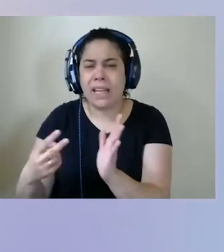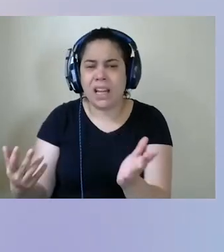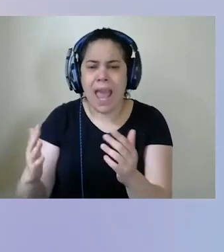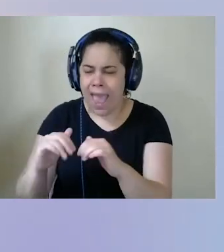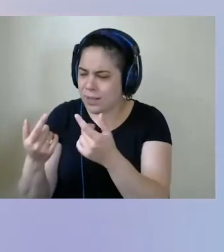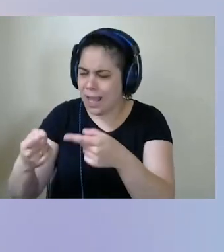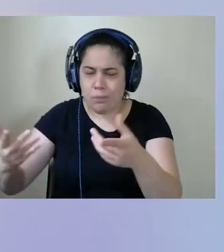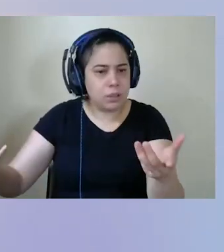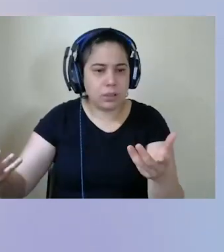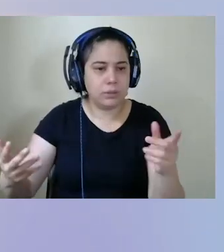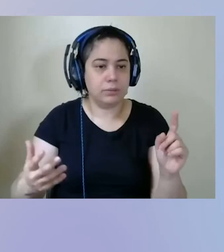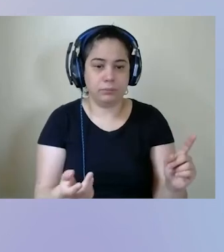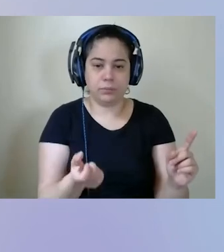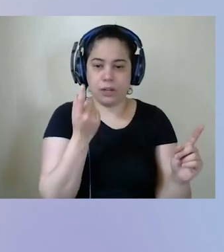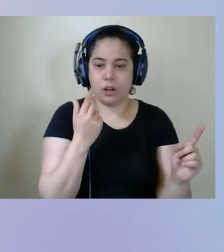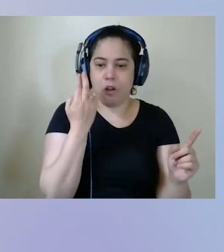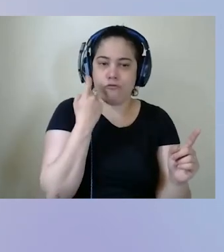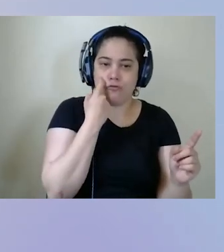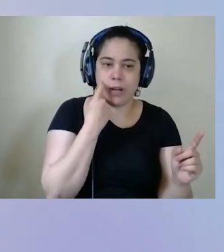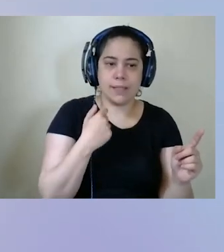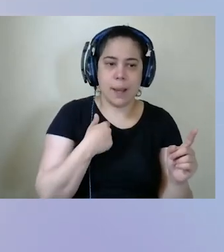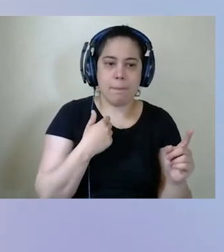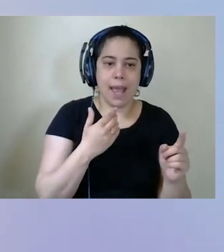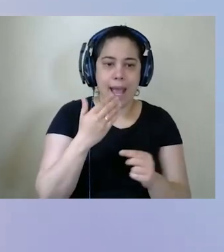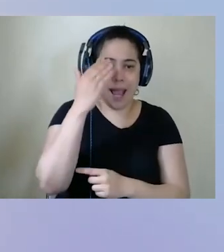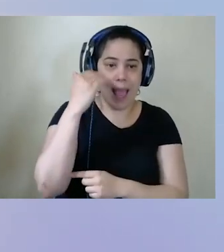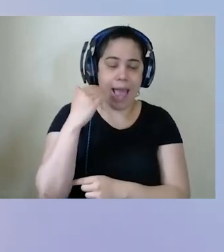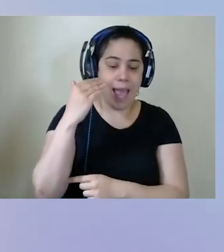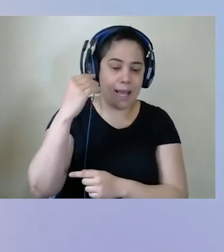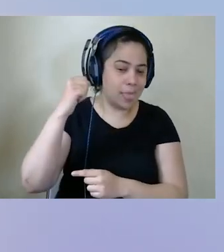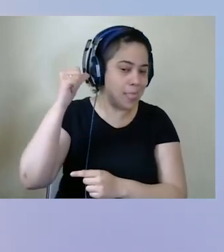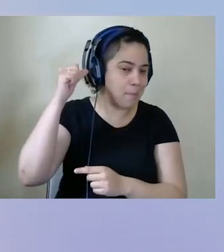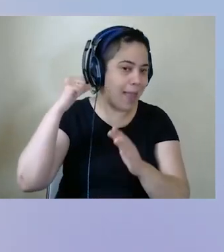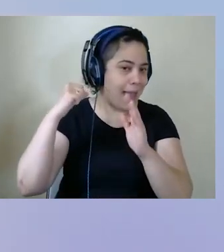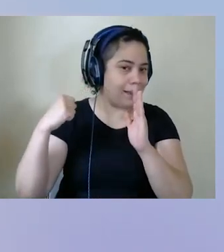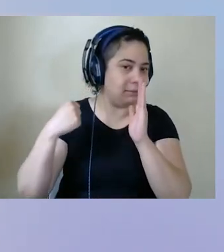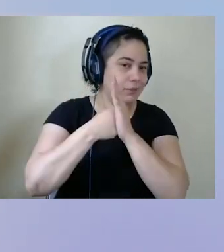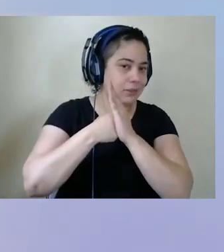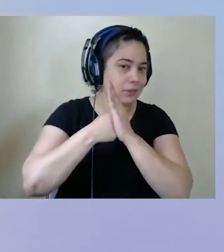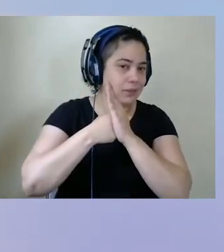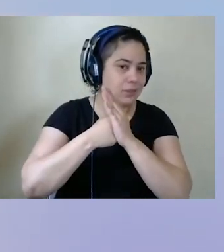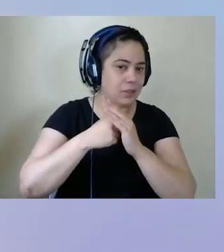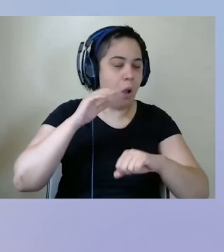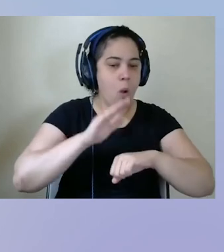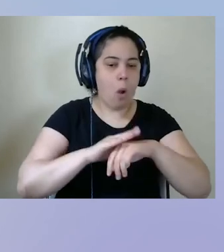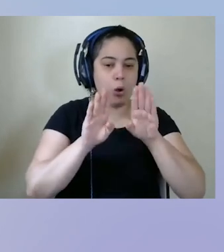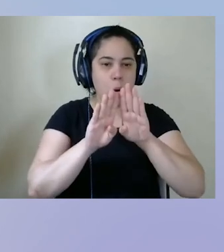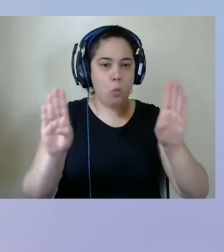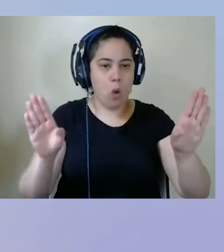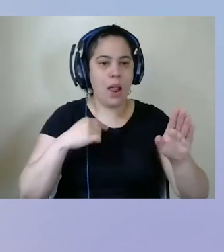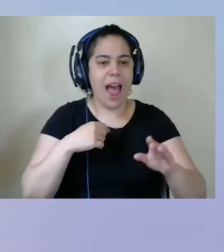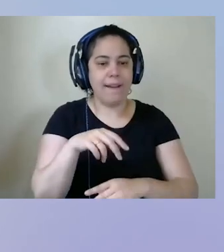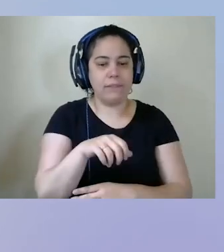accident, and in the accident I hit the back of my head. So I hard on a wall, I fell